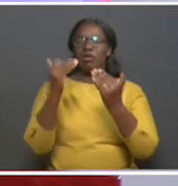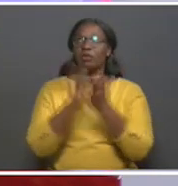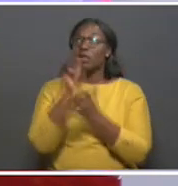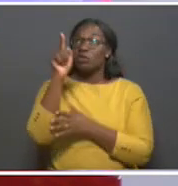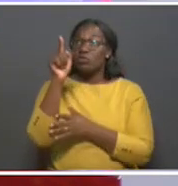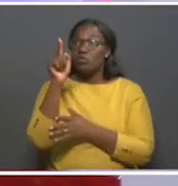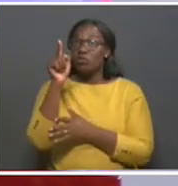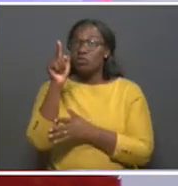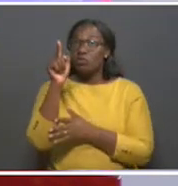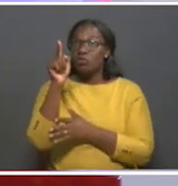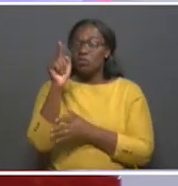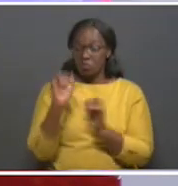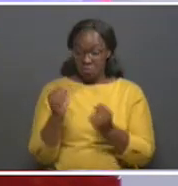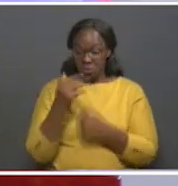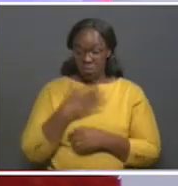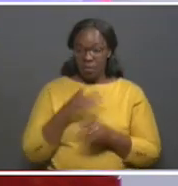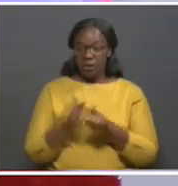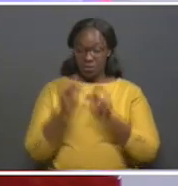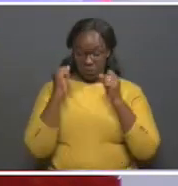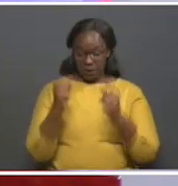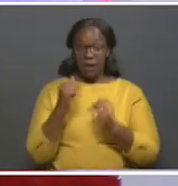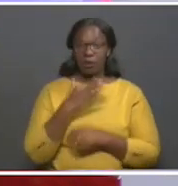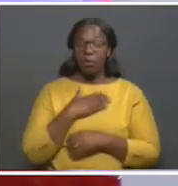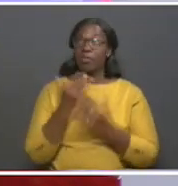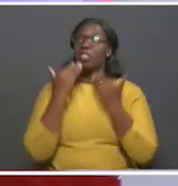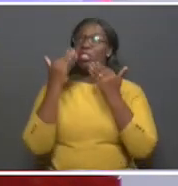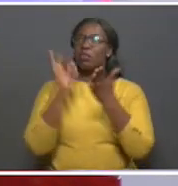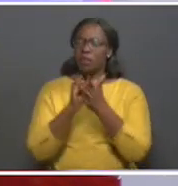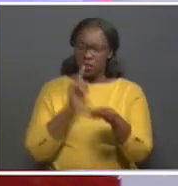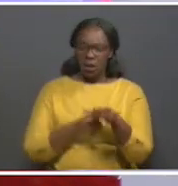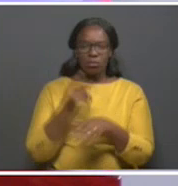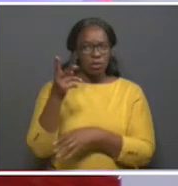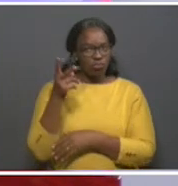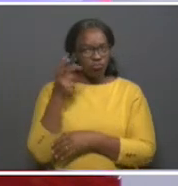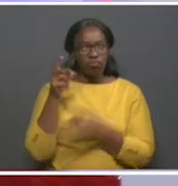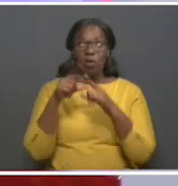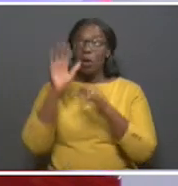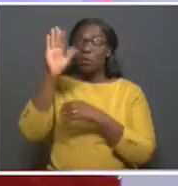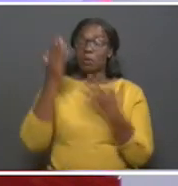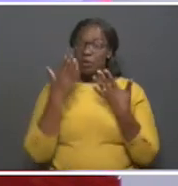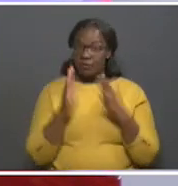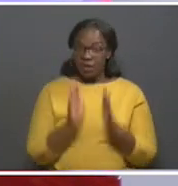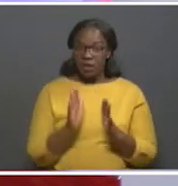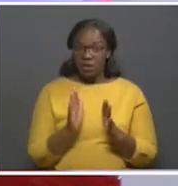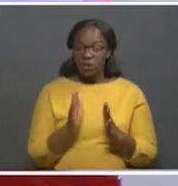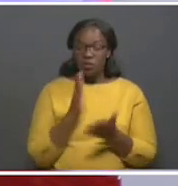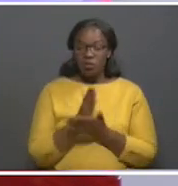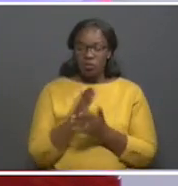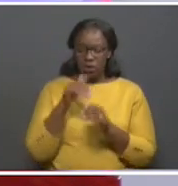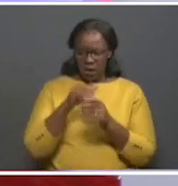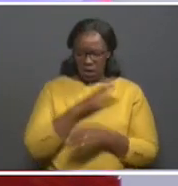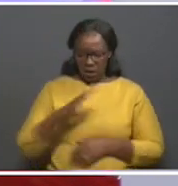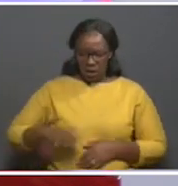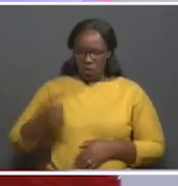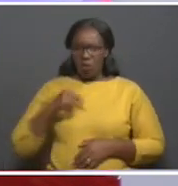you are our refuge and strength. We thank you that as we have heard in your word this evening, that in Christ we